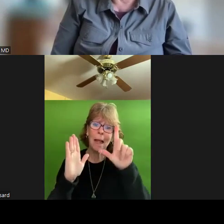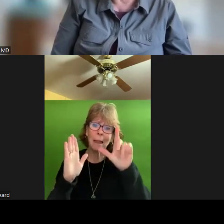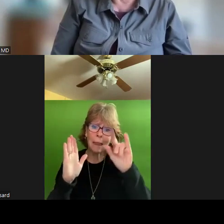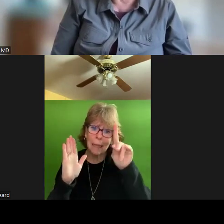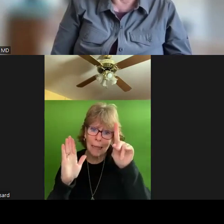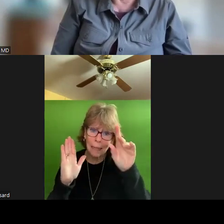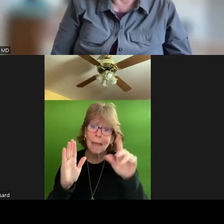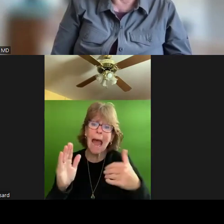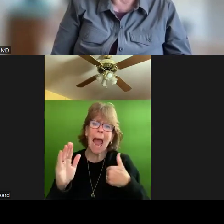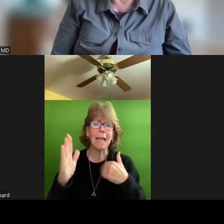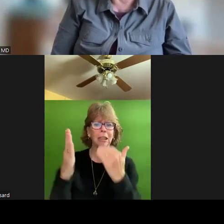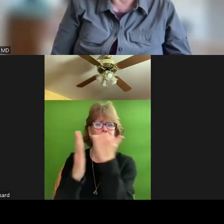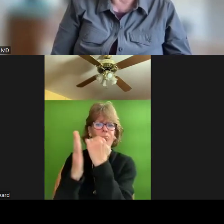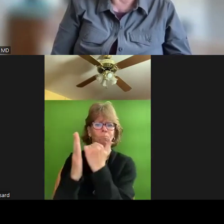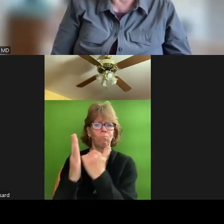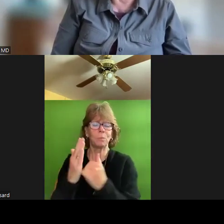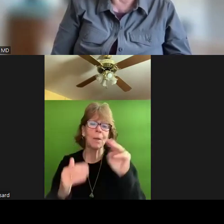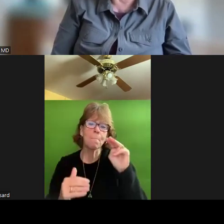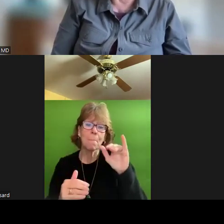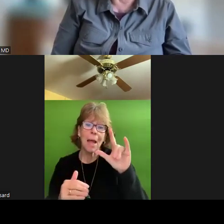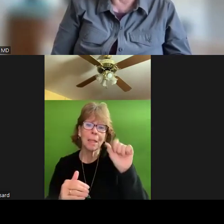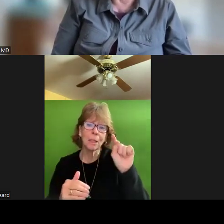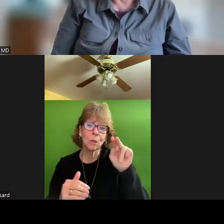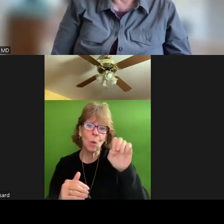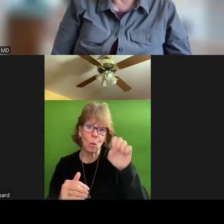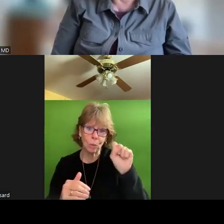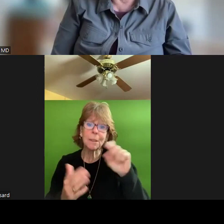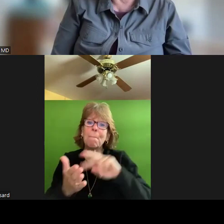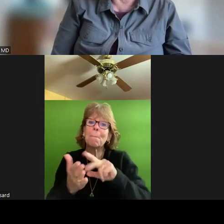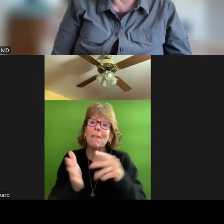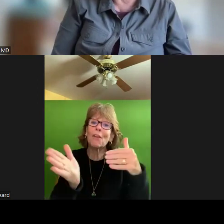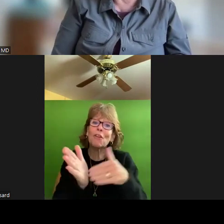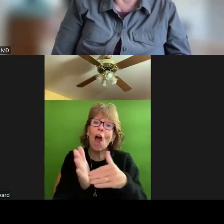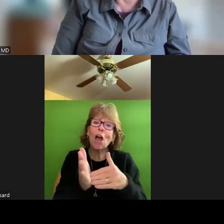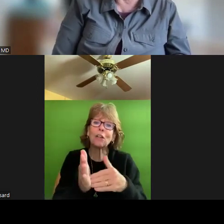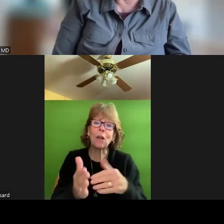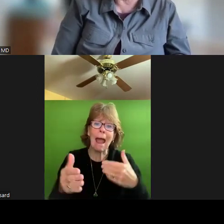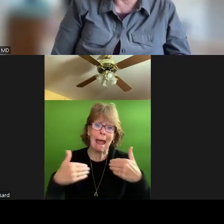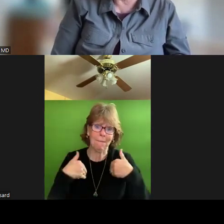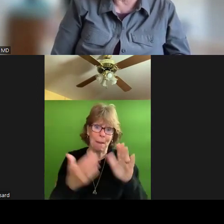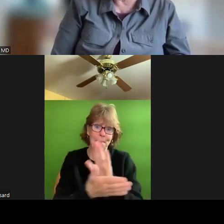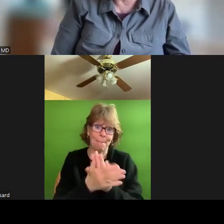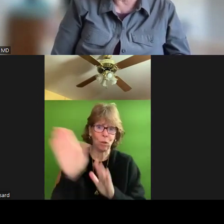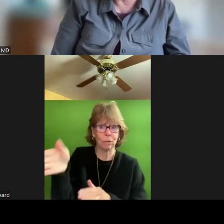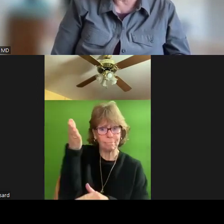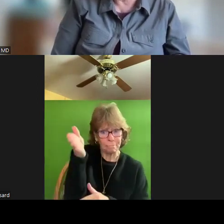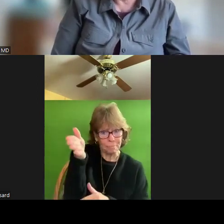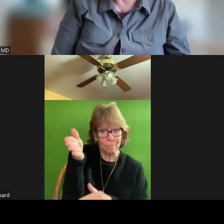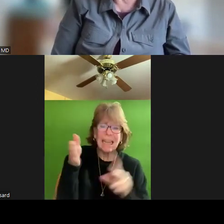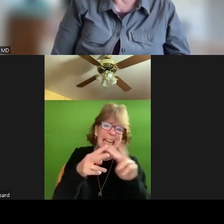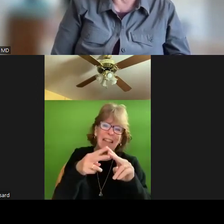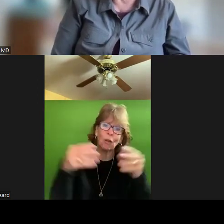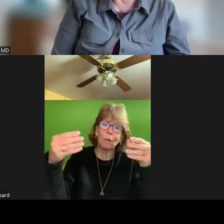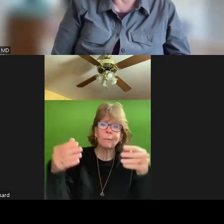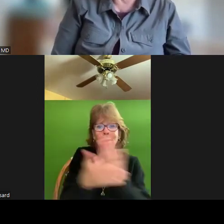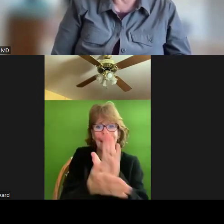the pediatrician can have the same discussions with families who are using sign language with their deaf child as